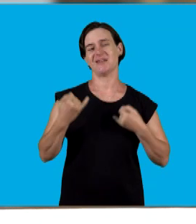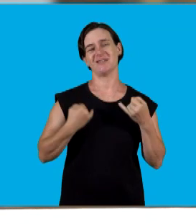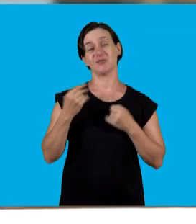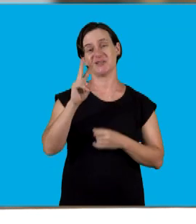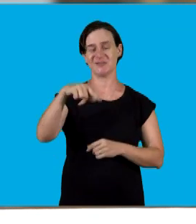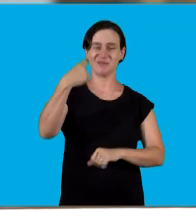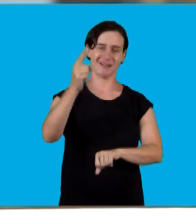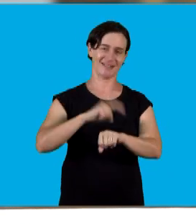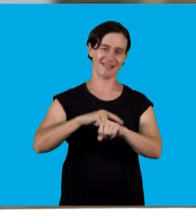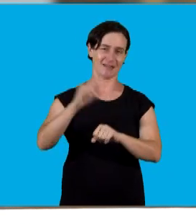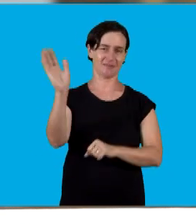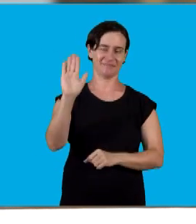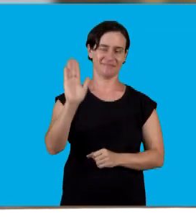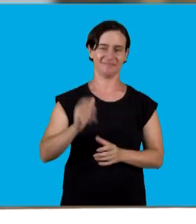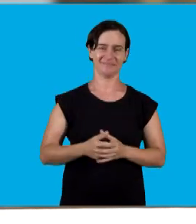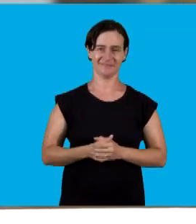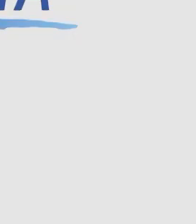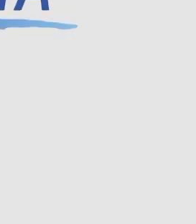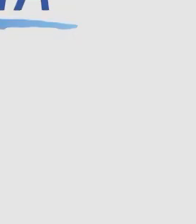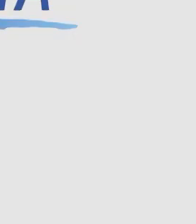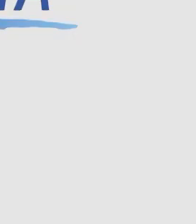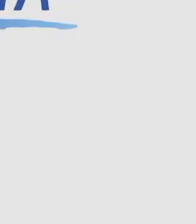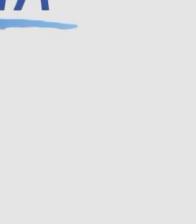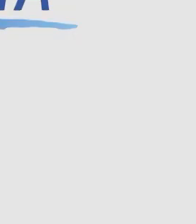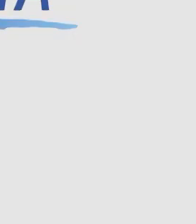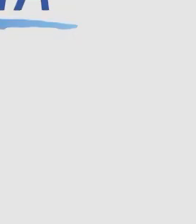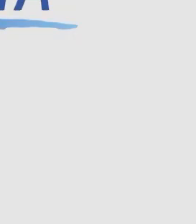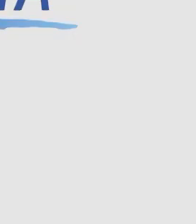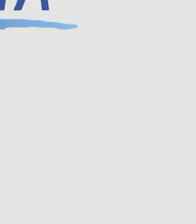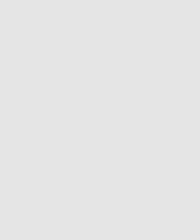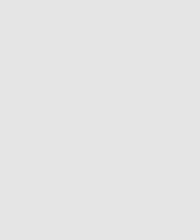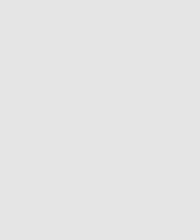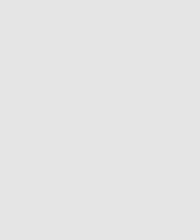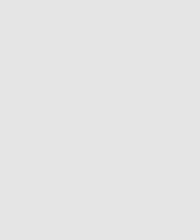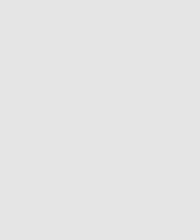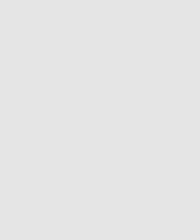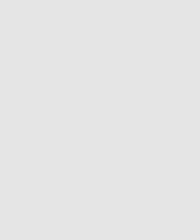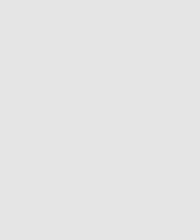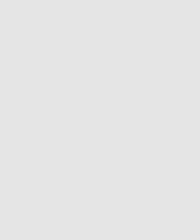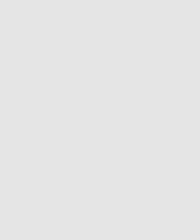See you next time. Goodbye.